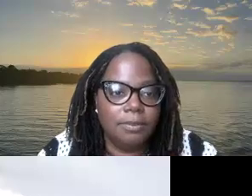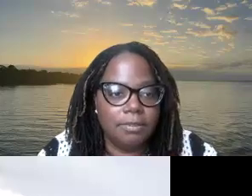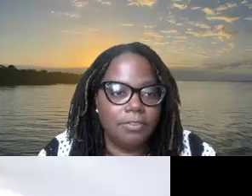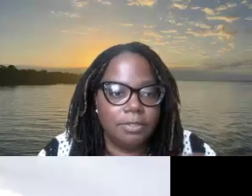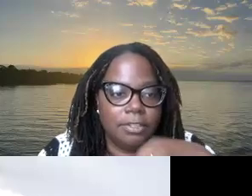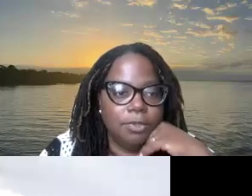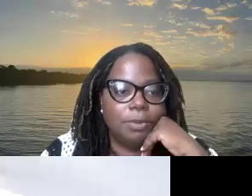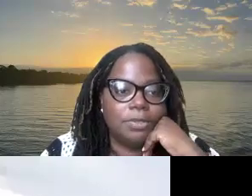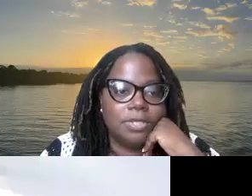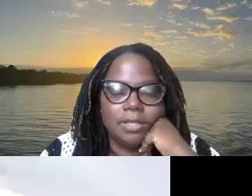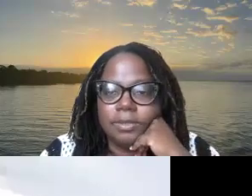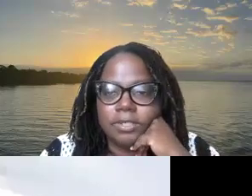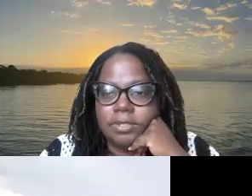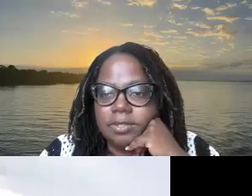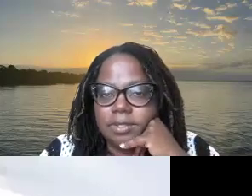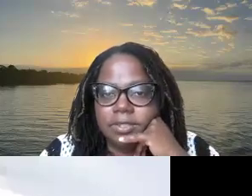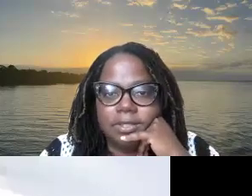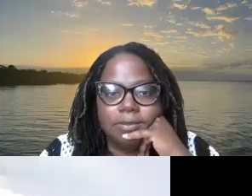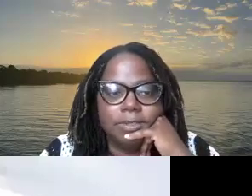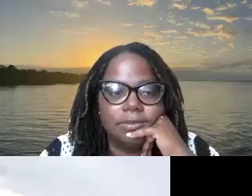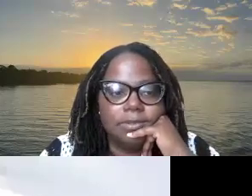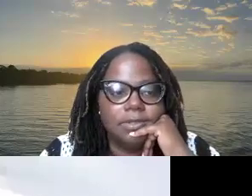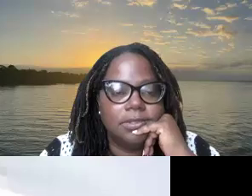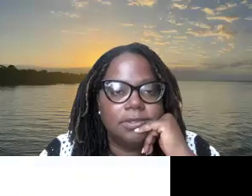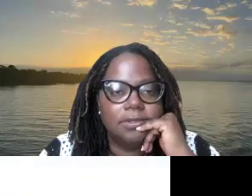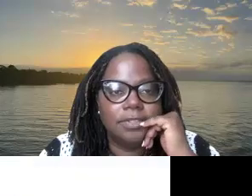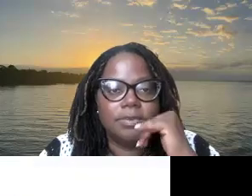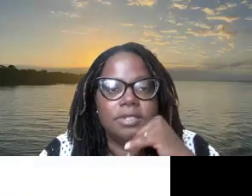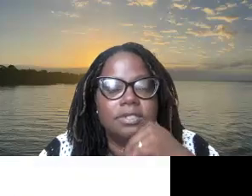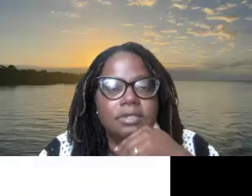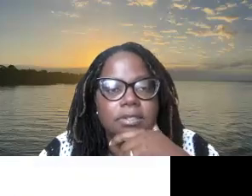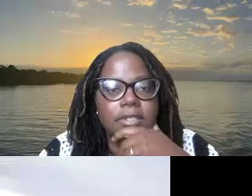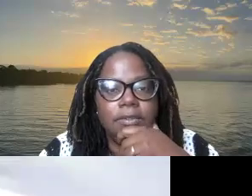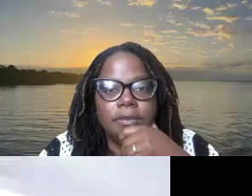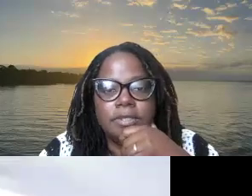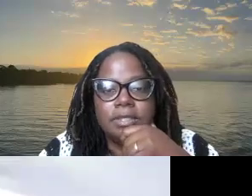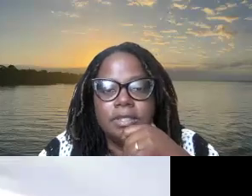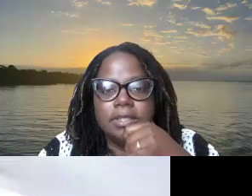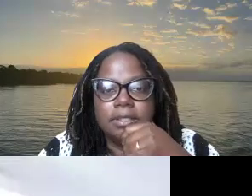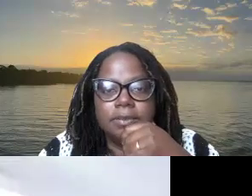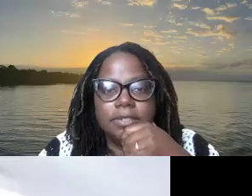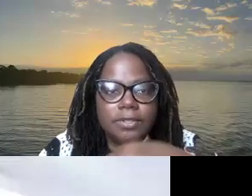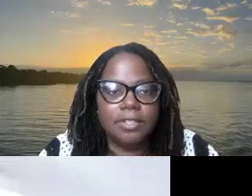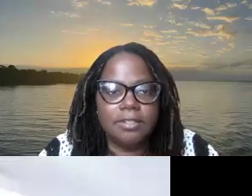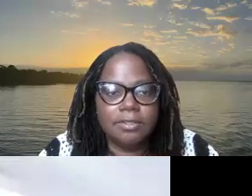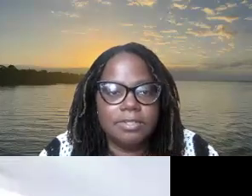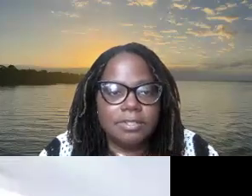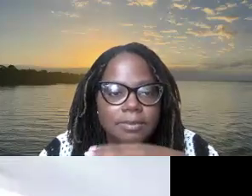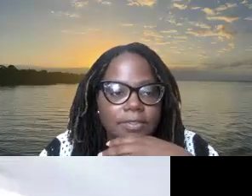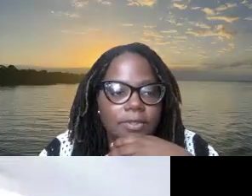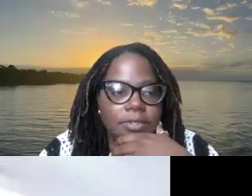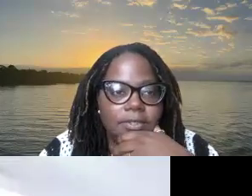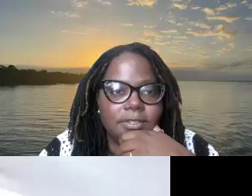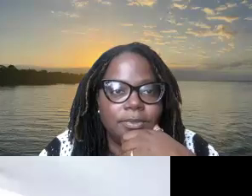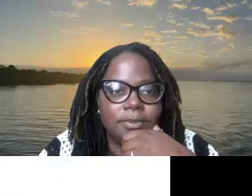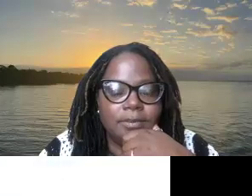and we convened our community members to ask questions and educate them on victimizations and hate crimes. And these are our kiddos.